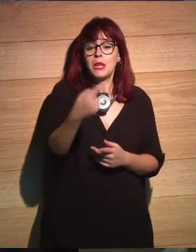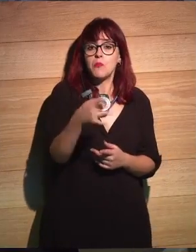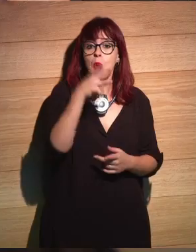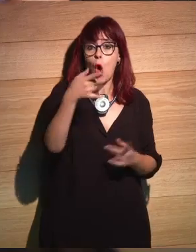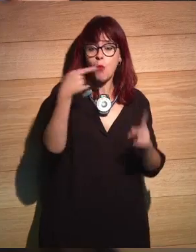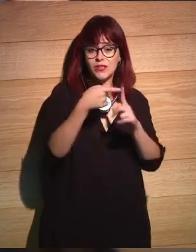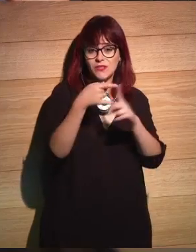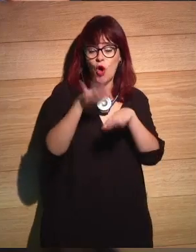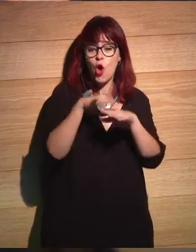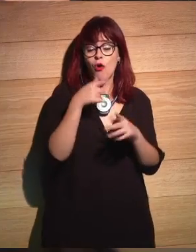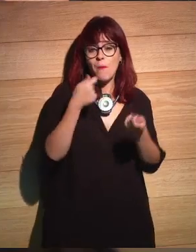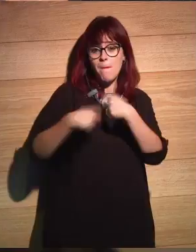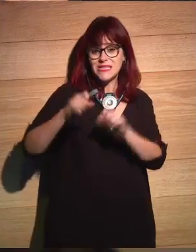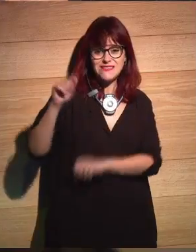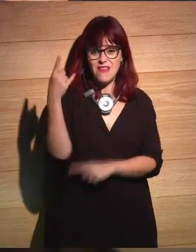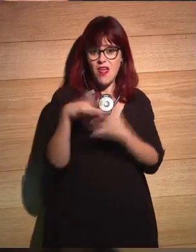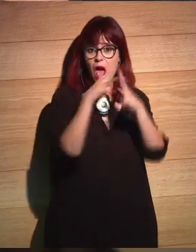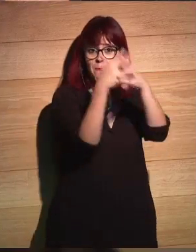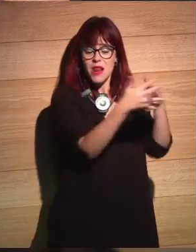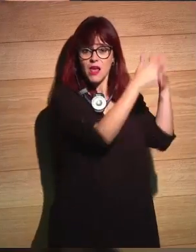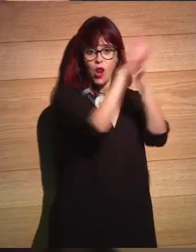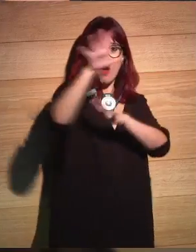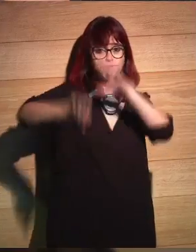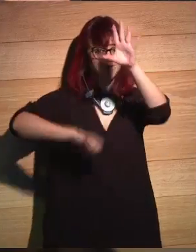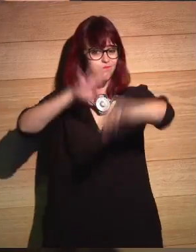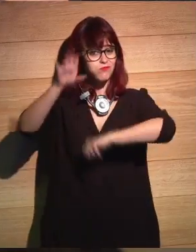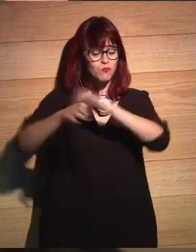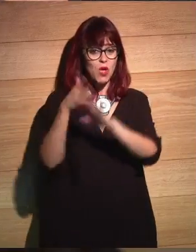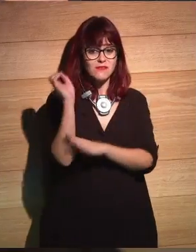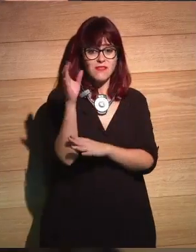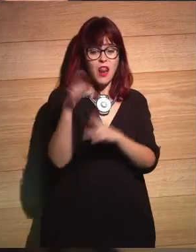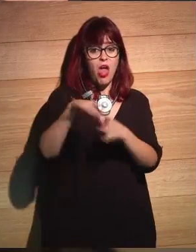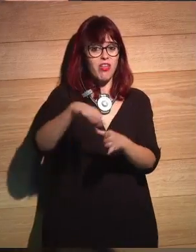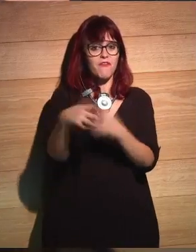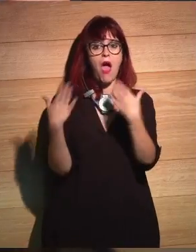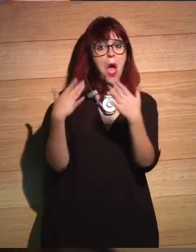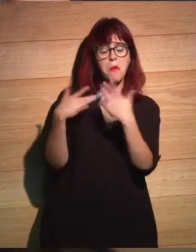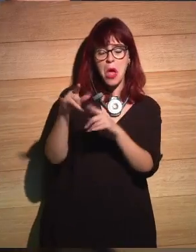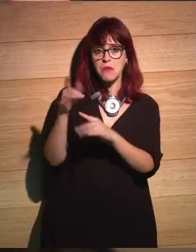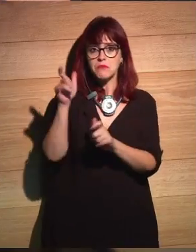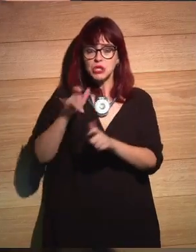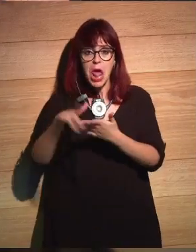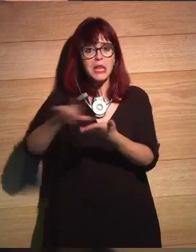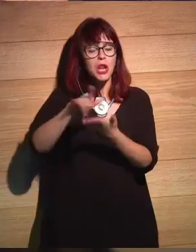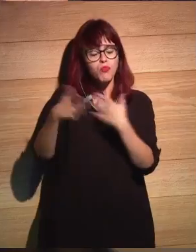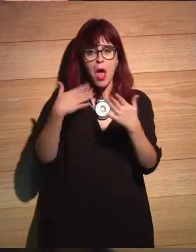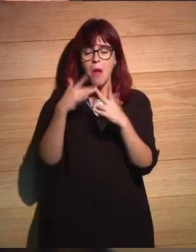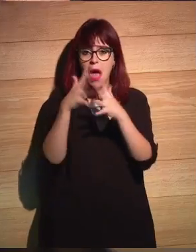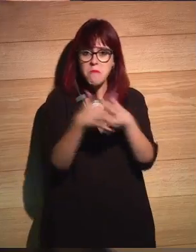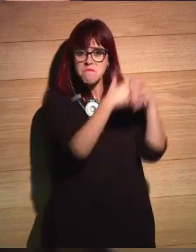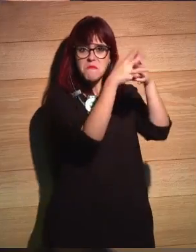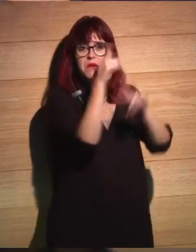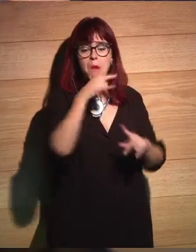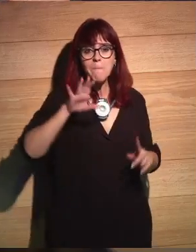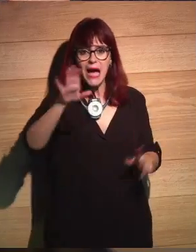Norwegian talks about books or the buyers' habits. They are more interested